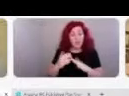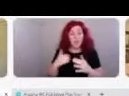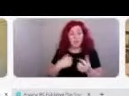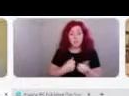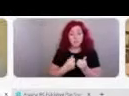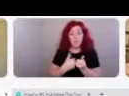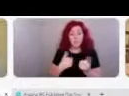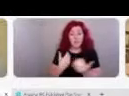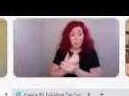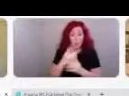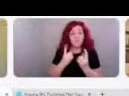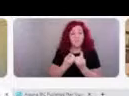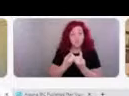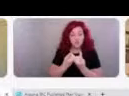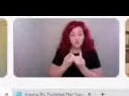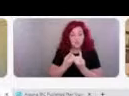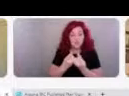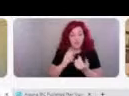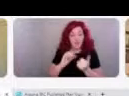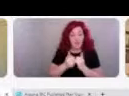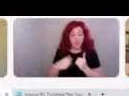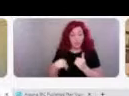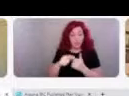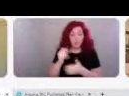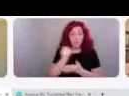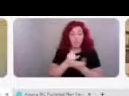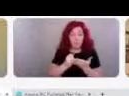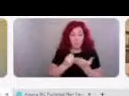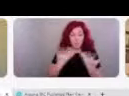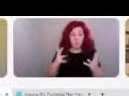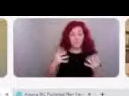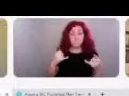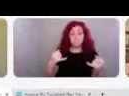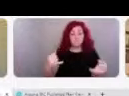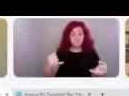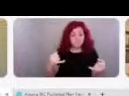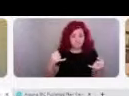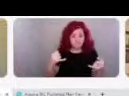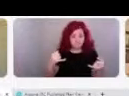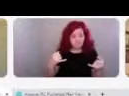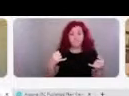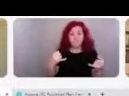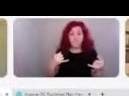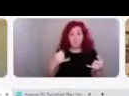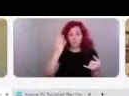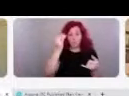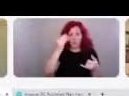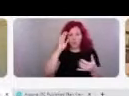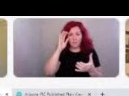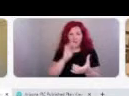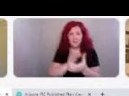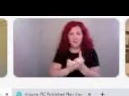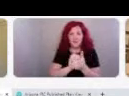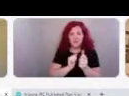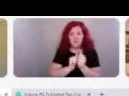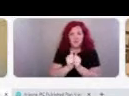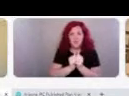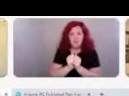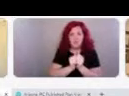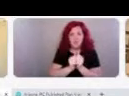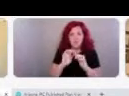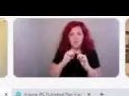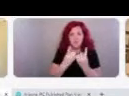my new district as drone because i believe that the competitive district are very